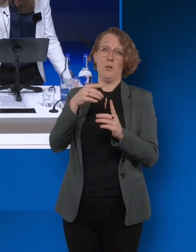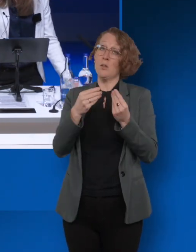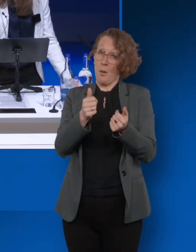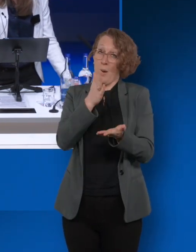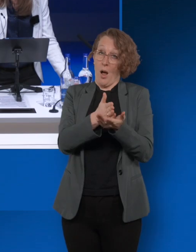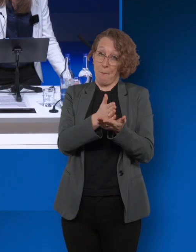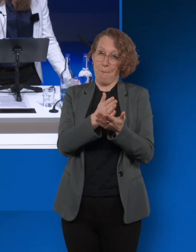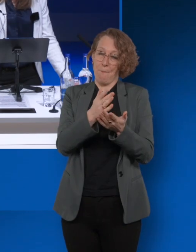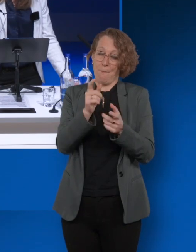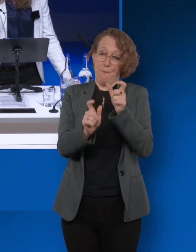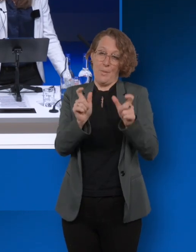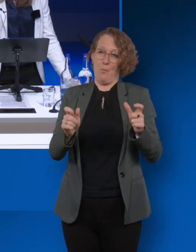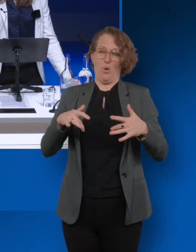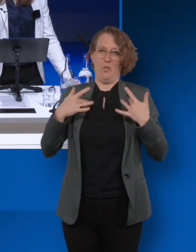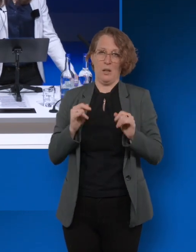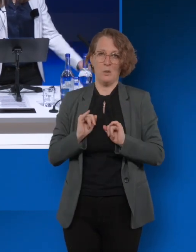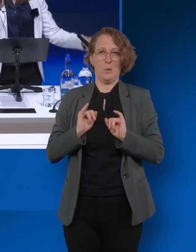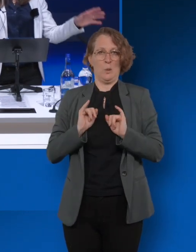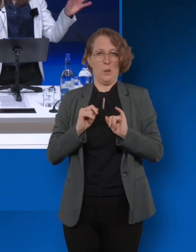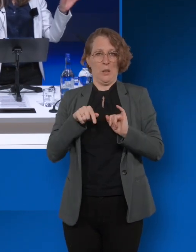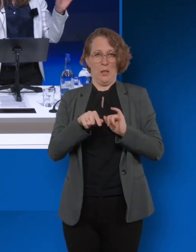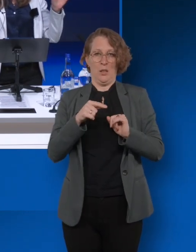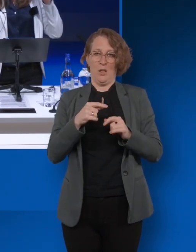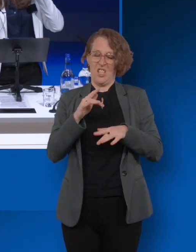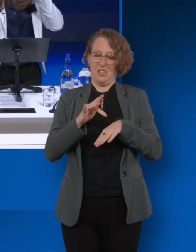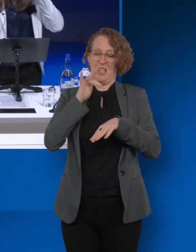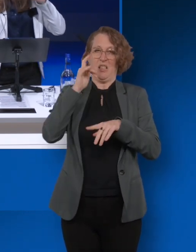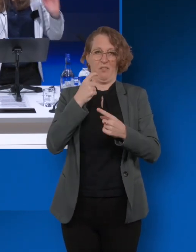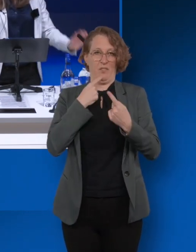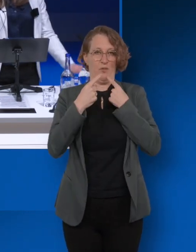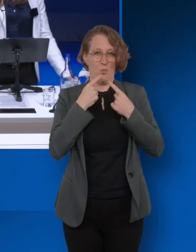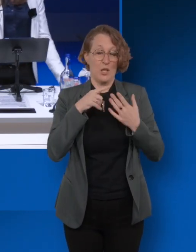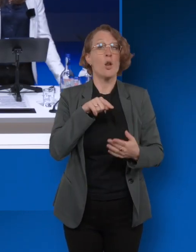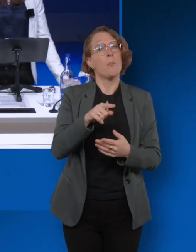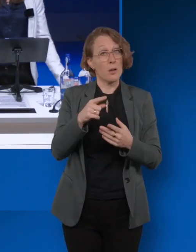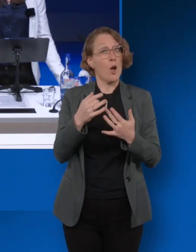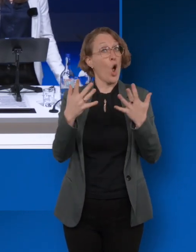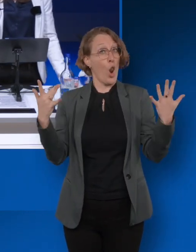for some, a controversial data set. But there are a significant number